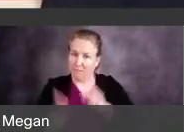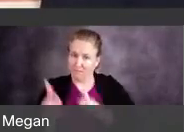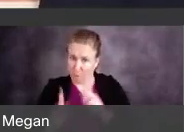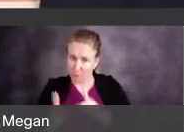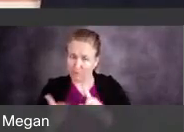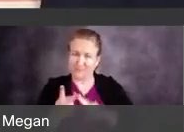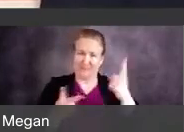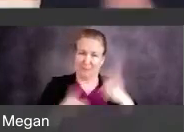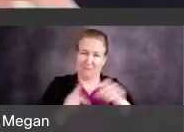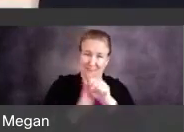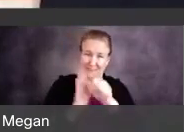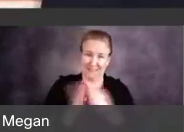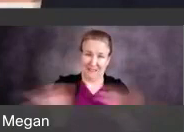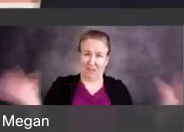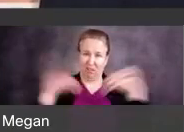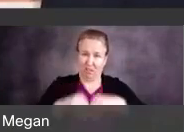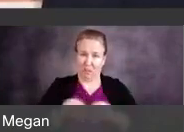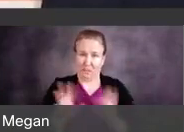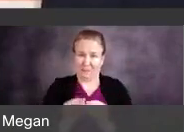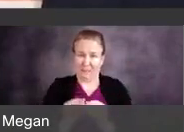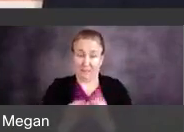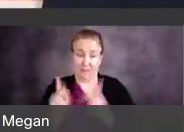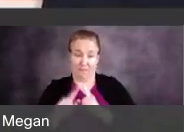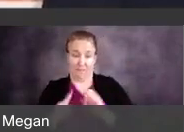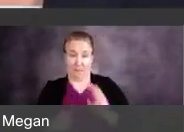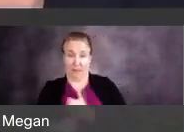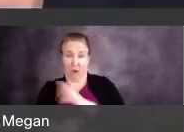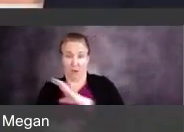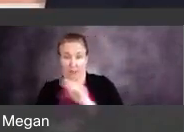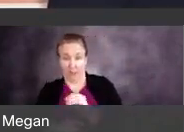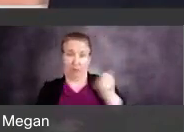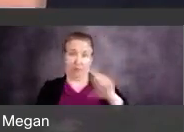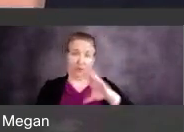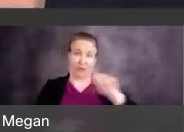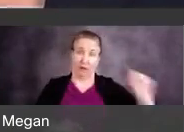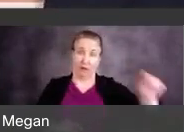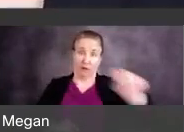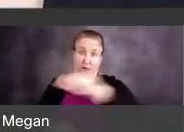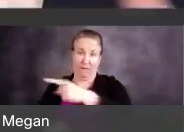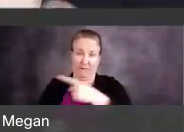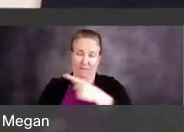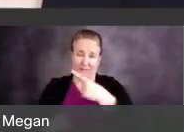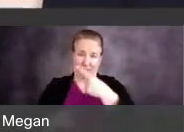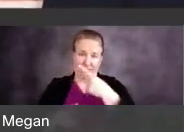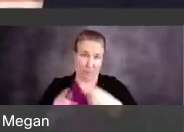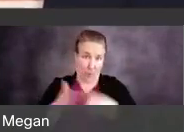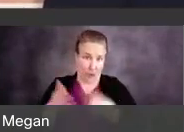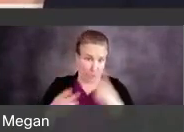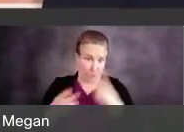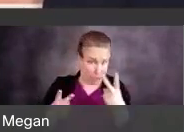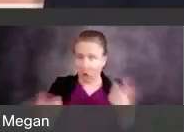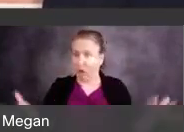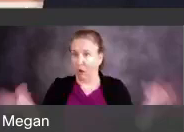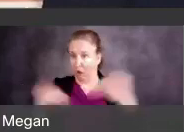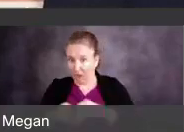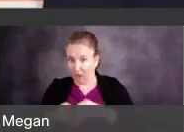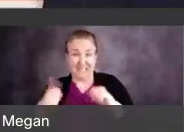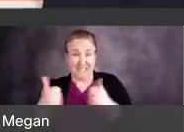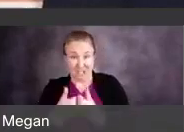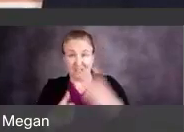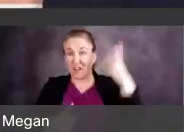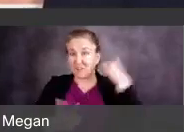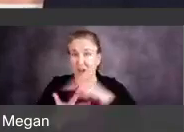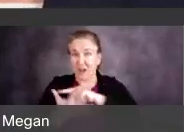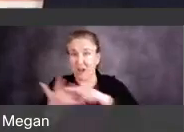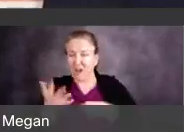state, where folks from our county and every other county, from what I can tell, conveys these challenges with the